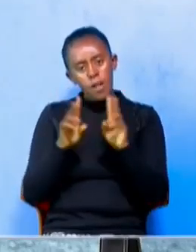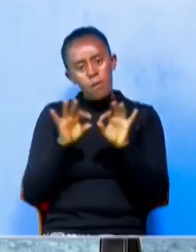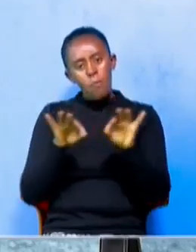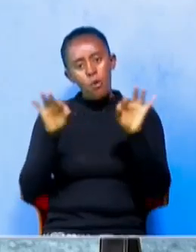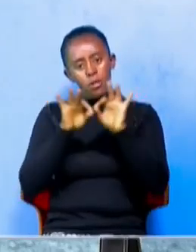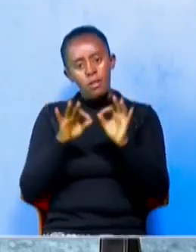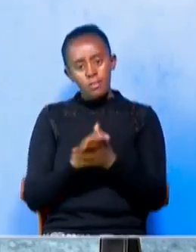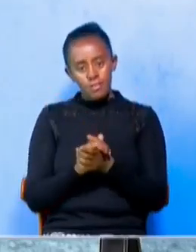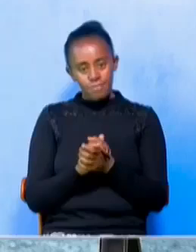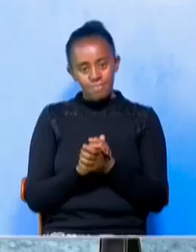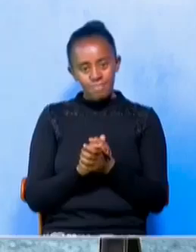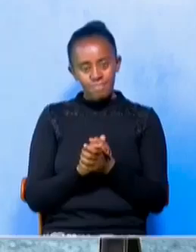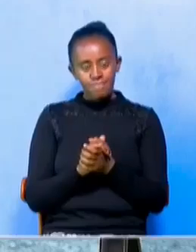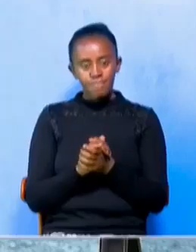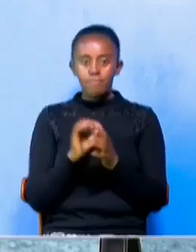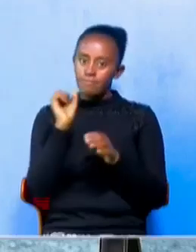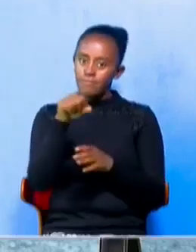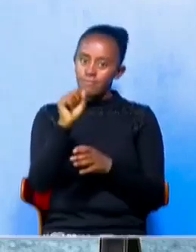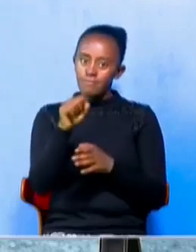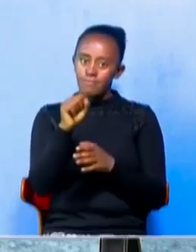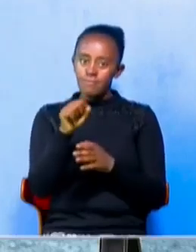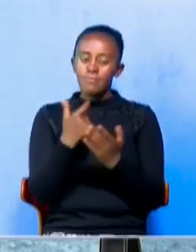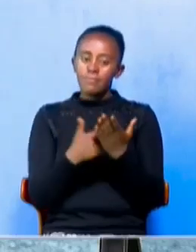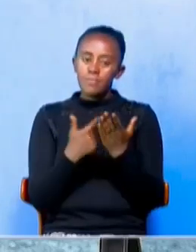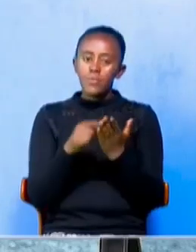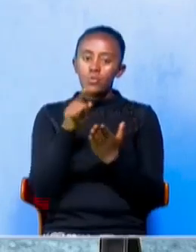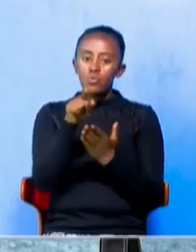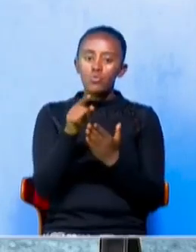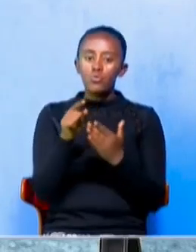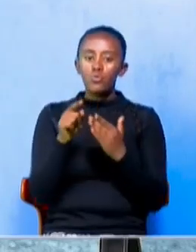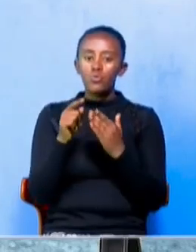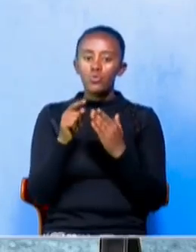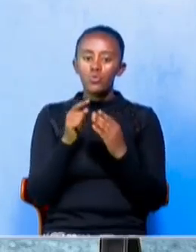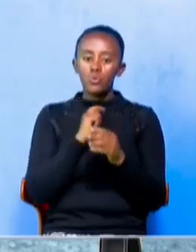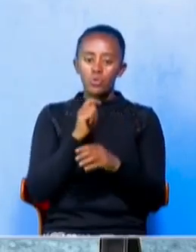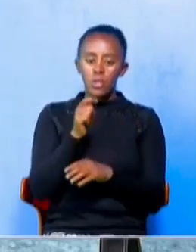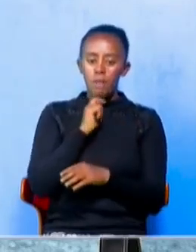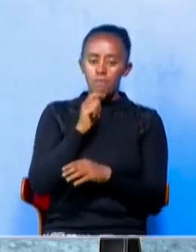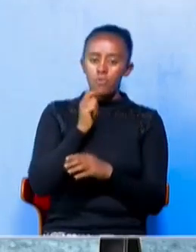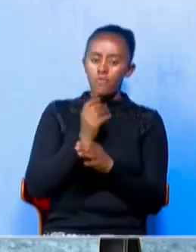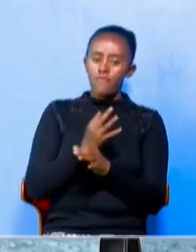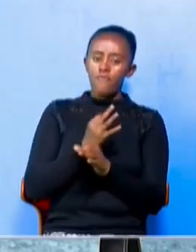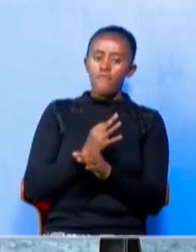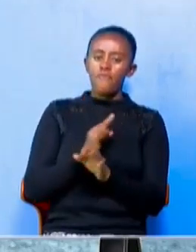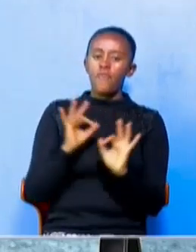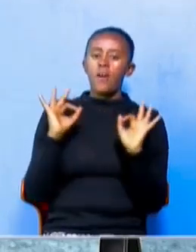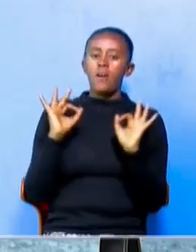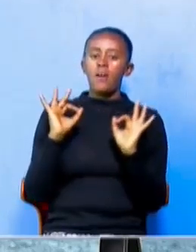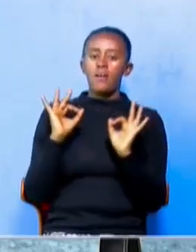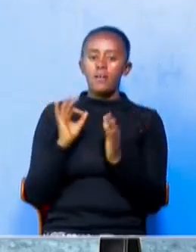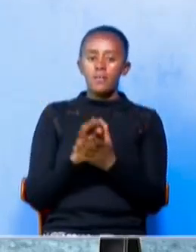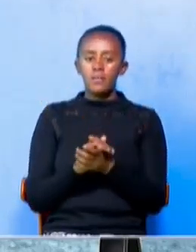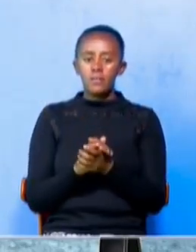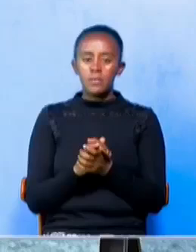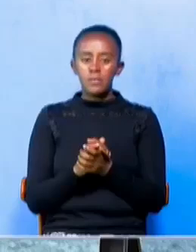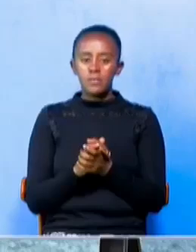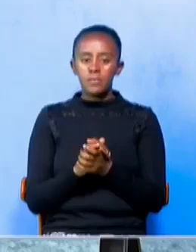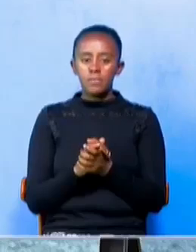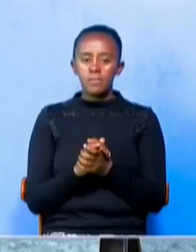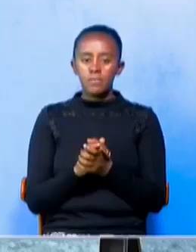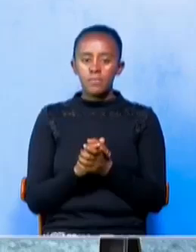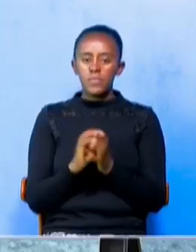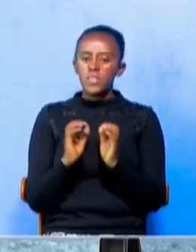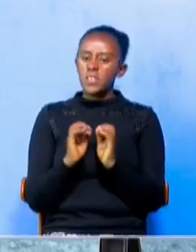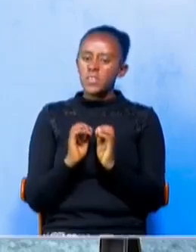one. Yeah. Make your interview be free. Yeah. In what way do you